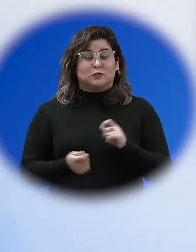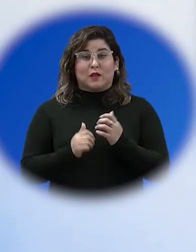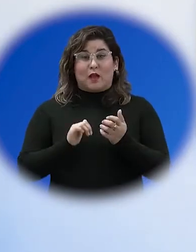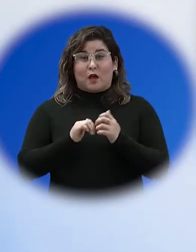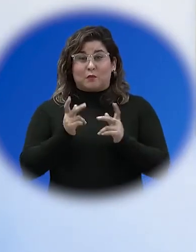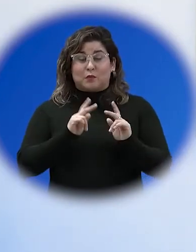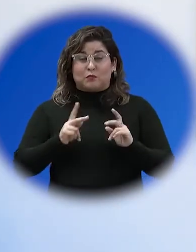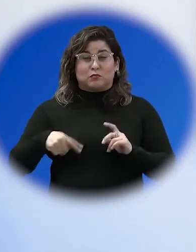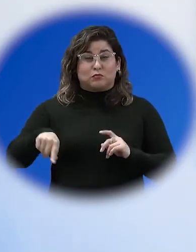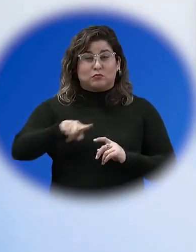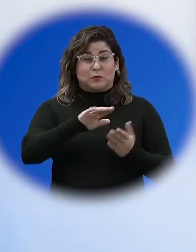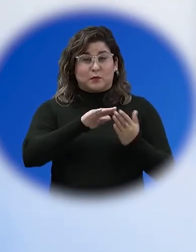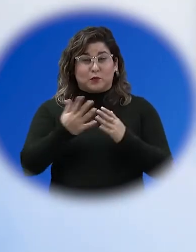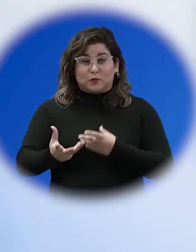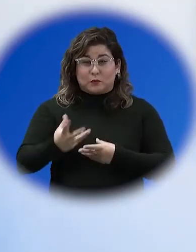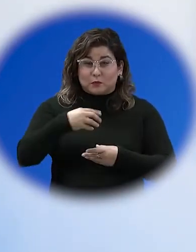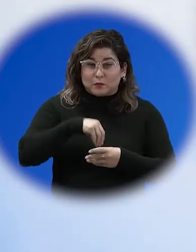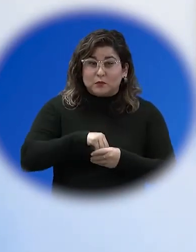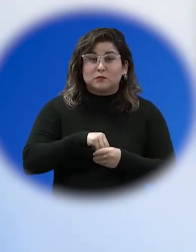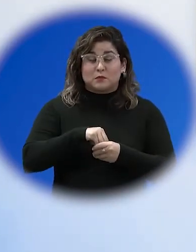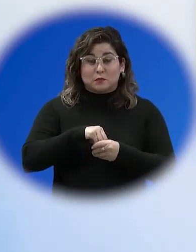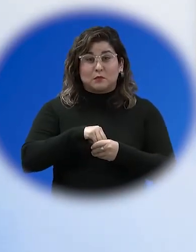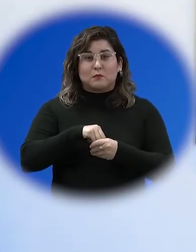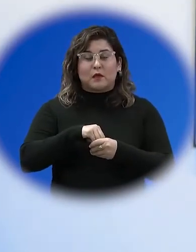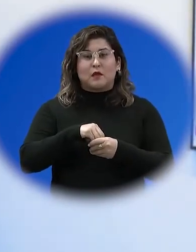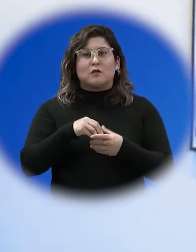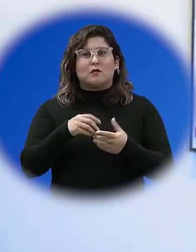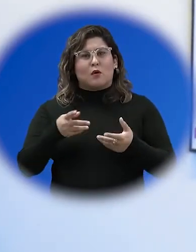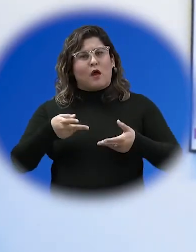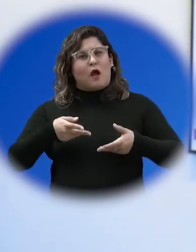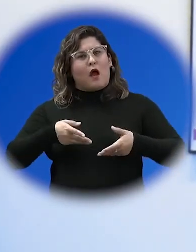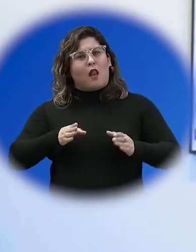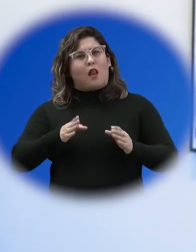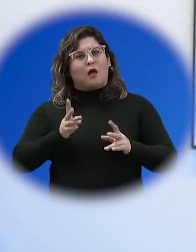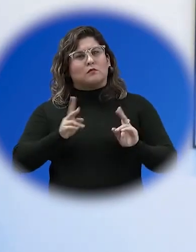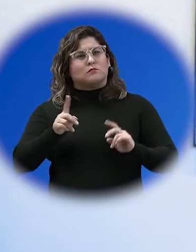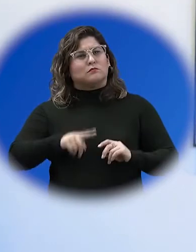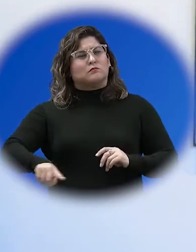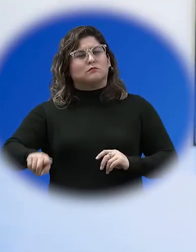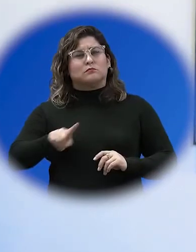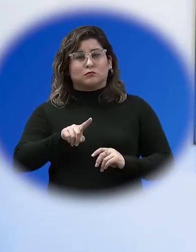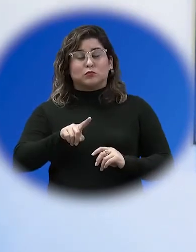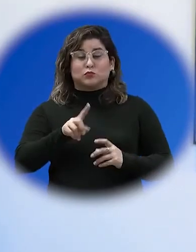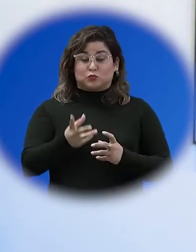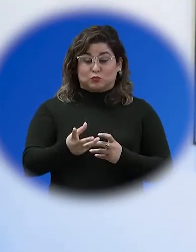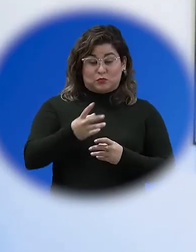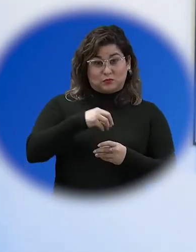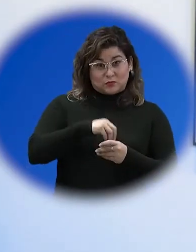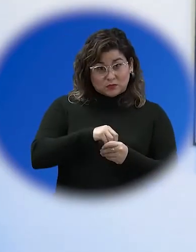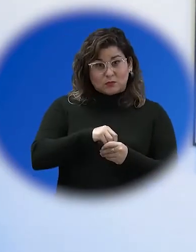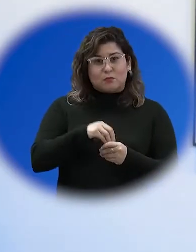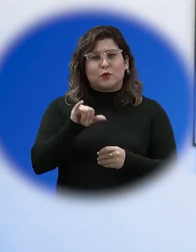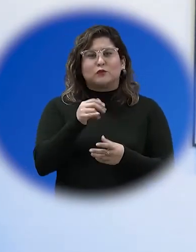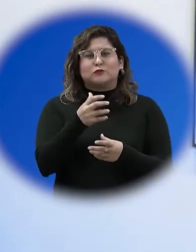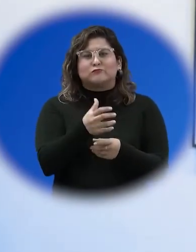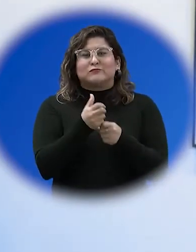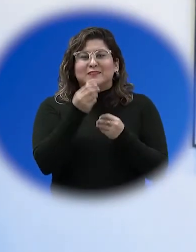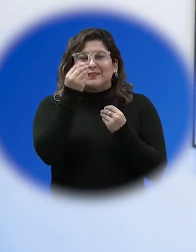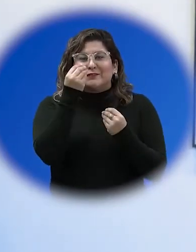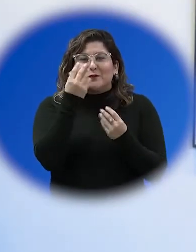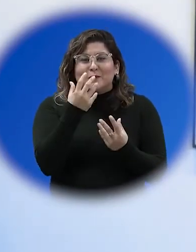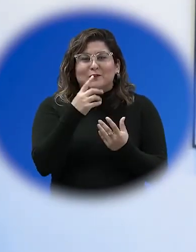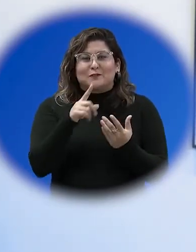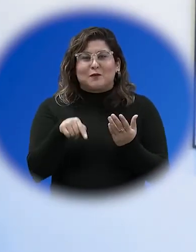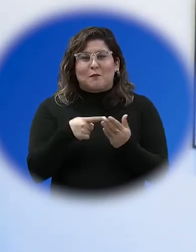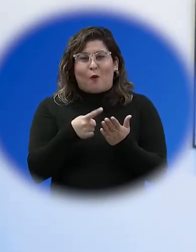game changer for participation in community and the way in which it allows people to not only